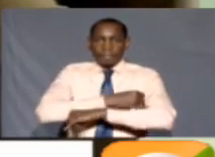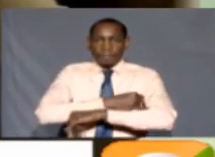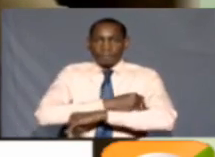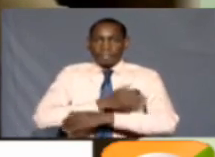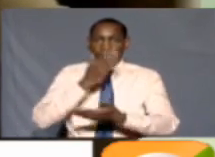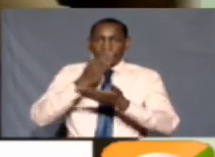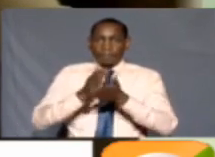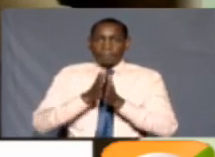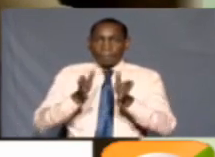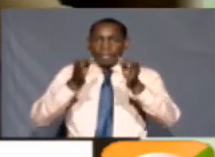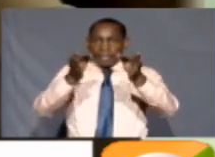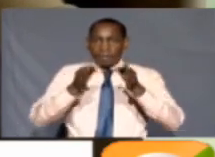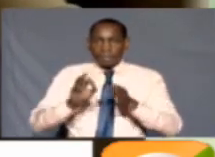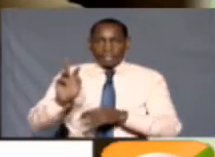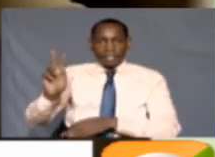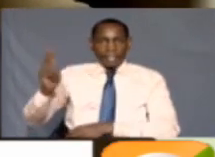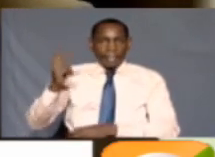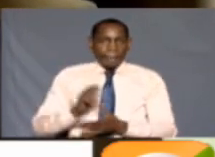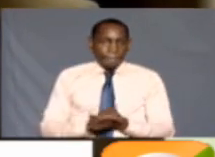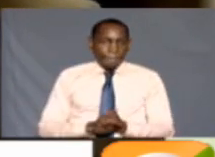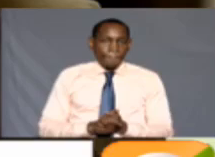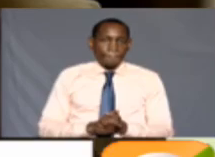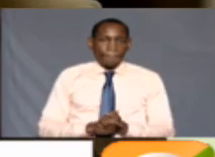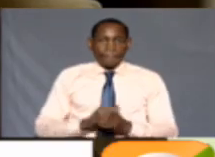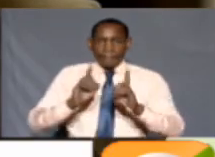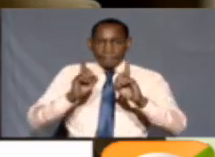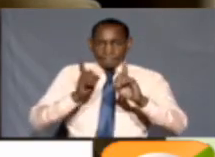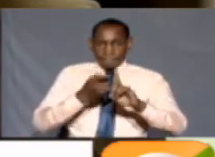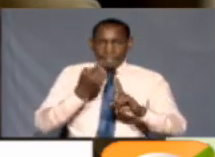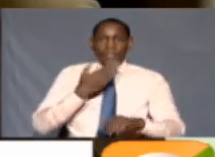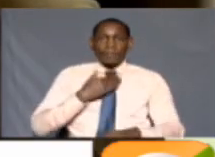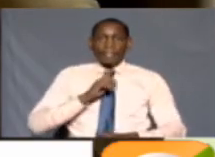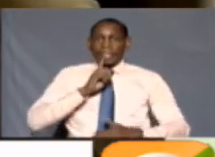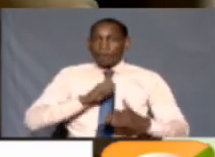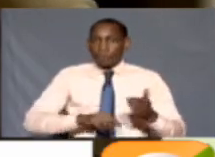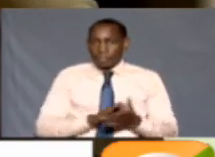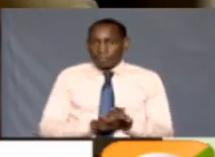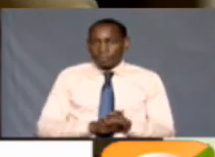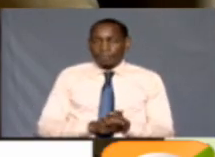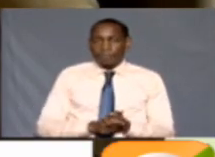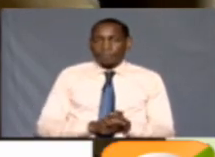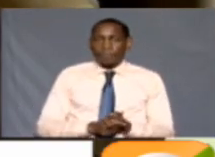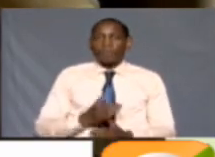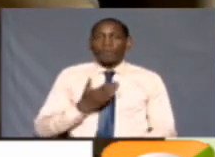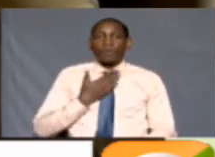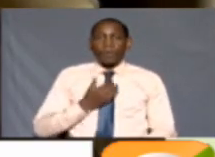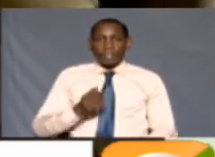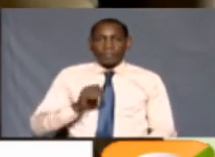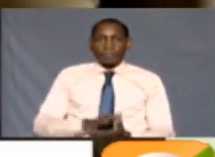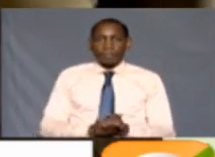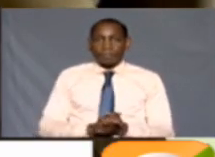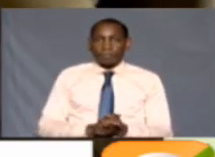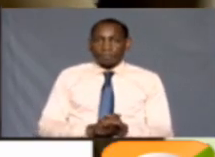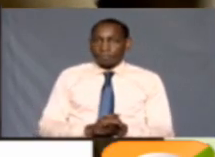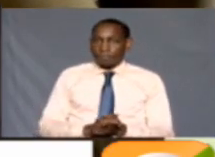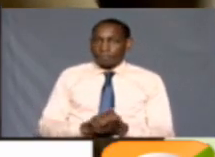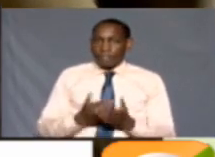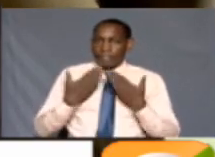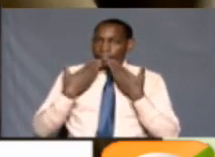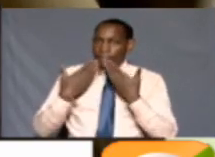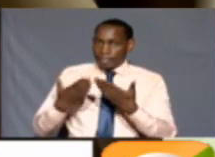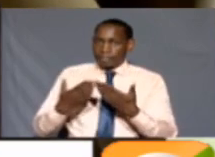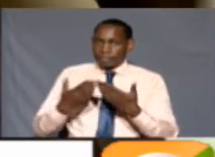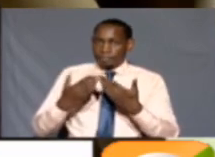Public Accountants of Kenya. The first thing I want to say today here is I'd like to acknowledge the courage